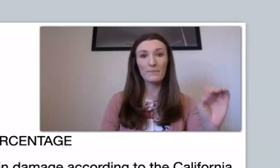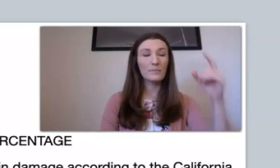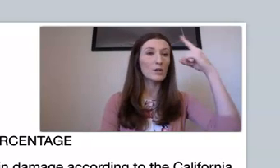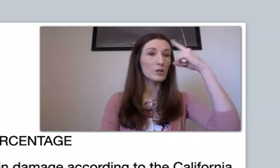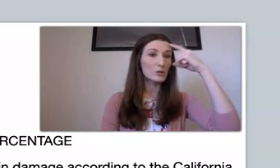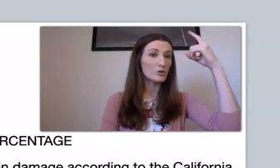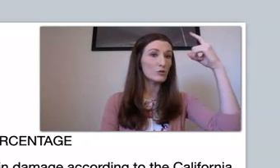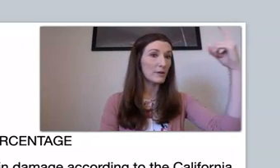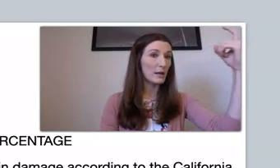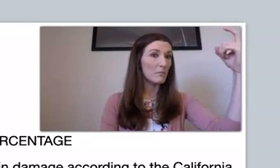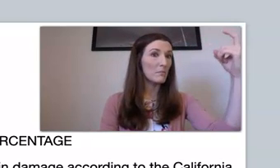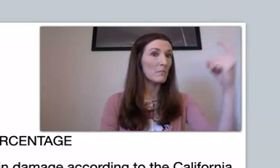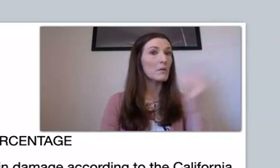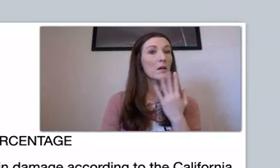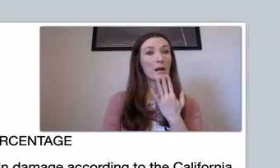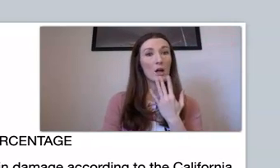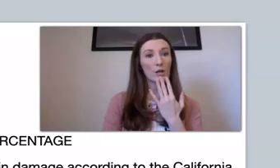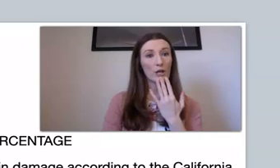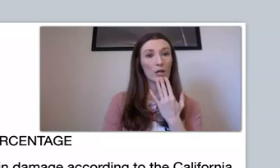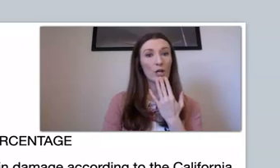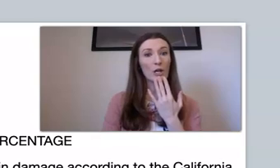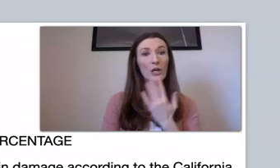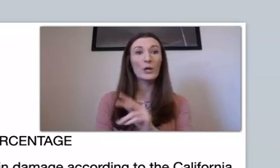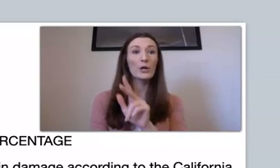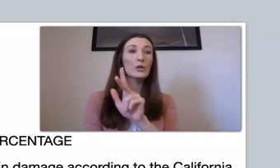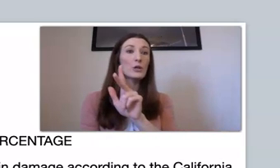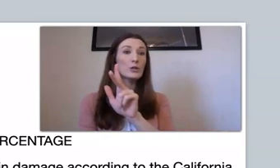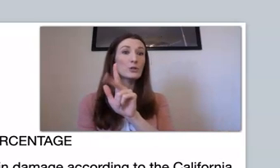40% dream in color.